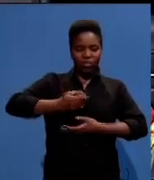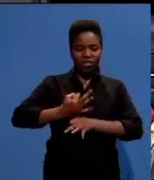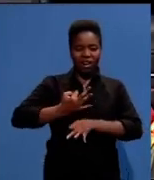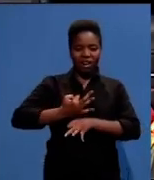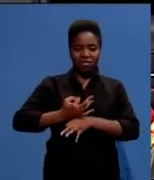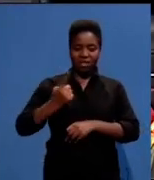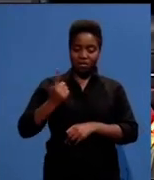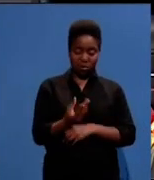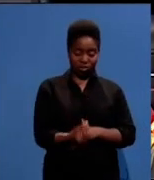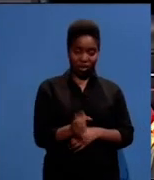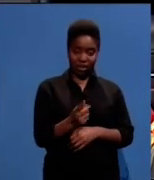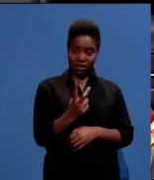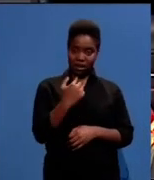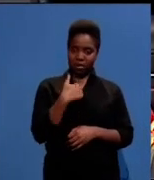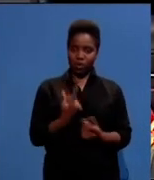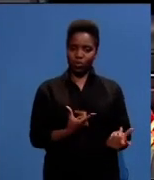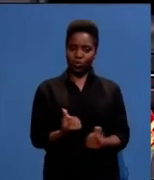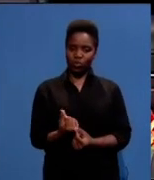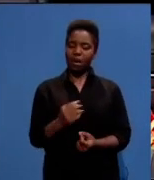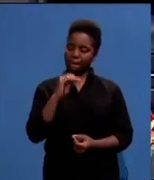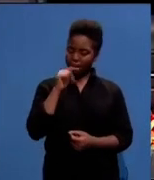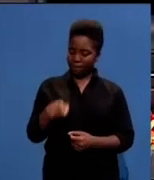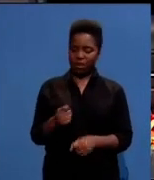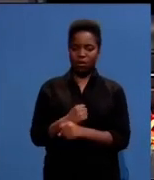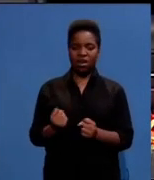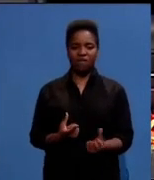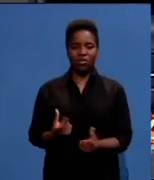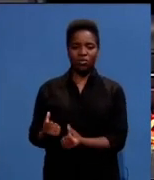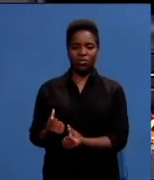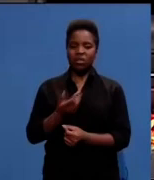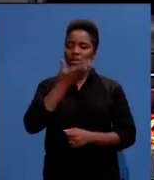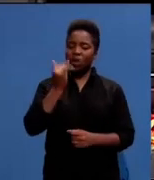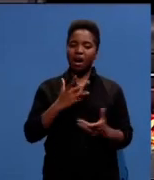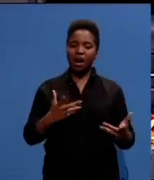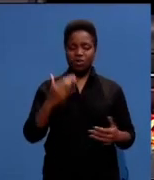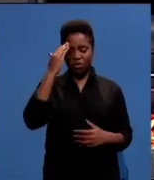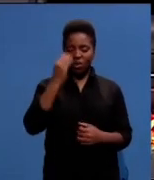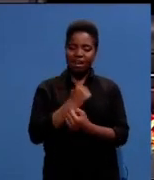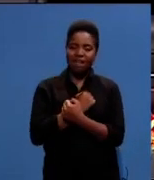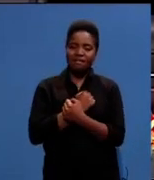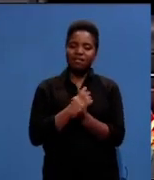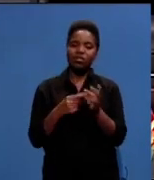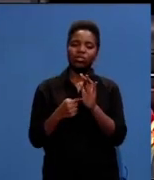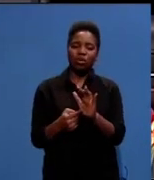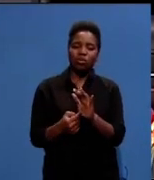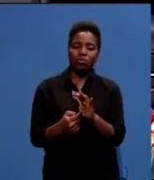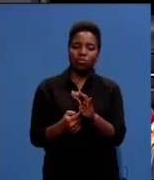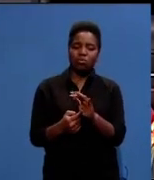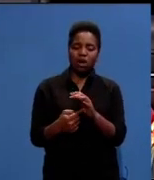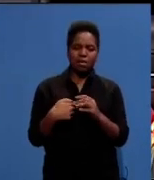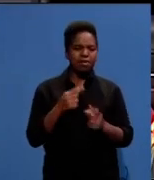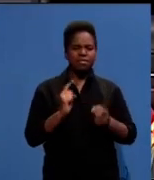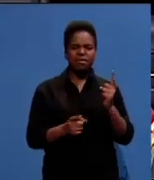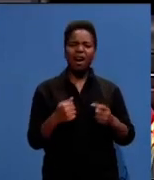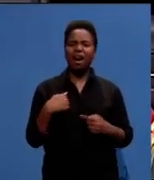if my child cannot see me do this, they will never know what it's like to love. Love in a way that doesn't mean hard, very strict, but love